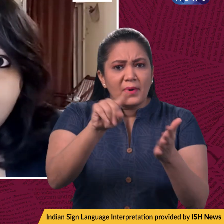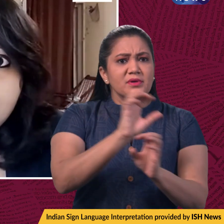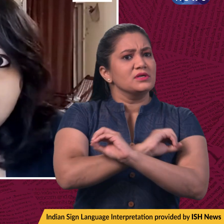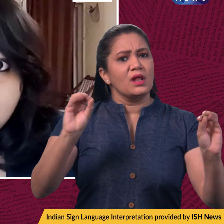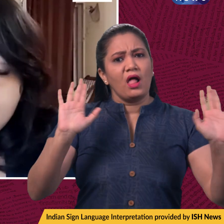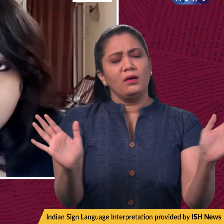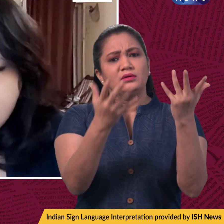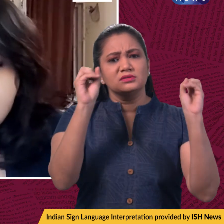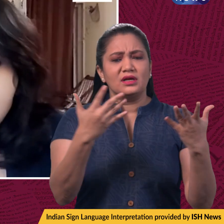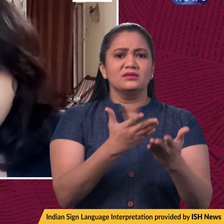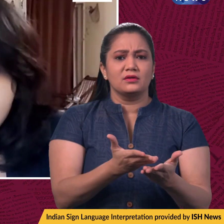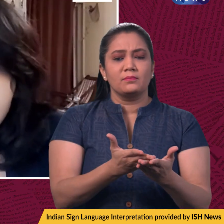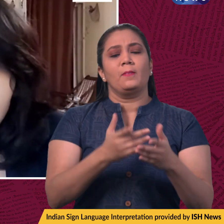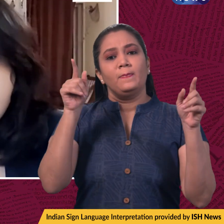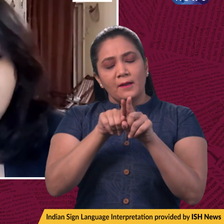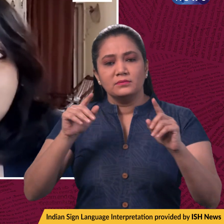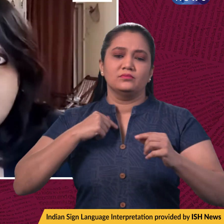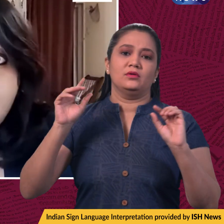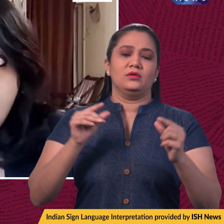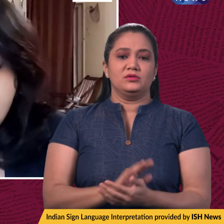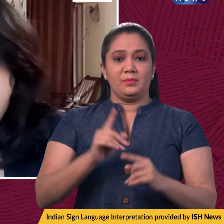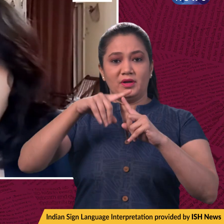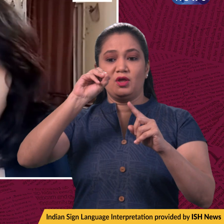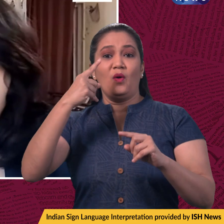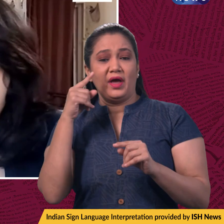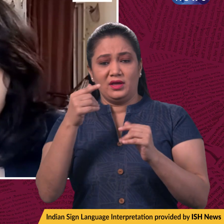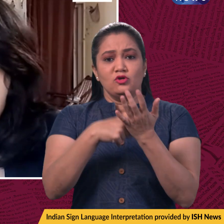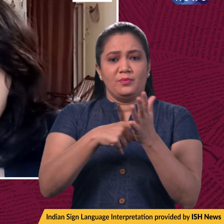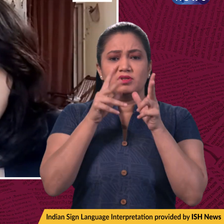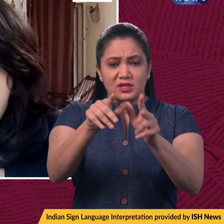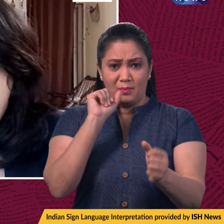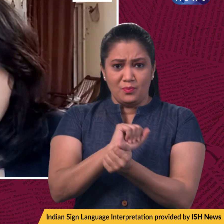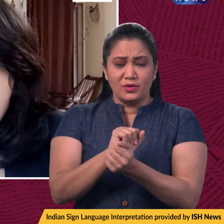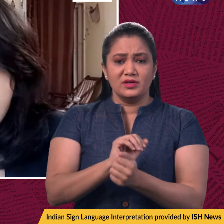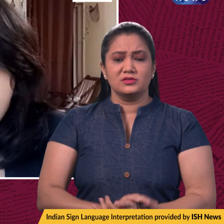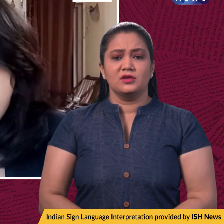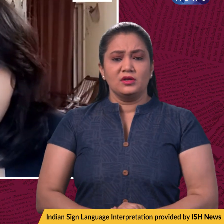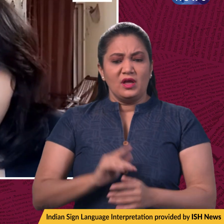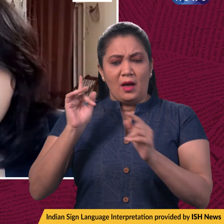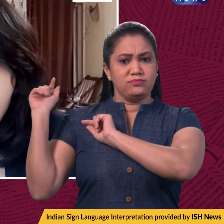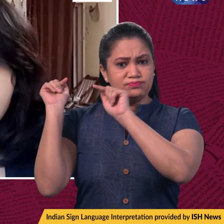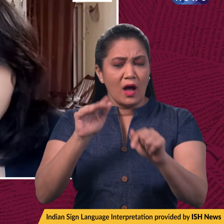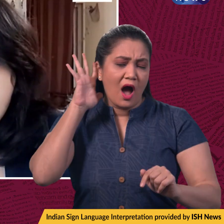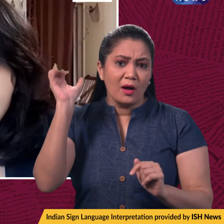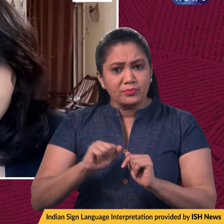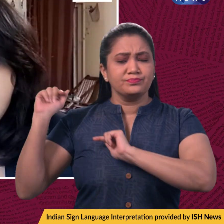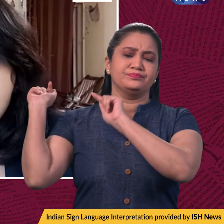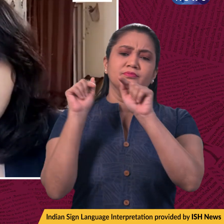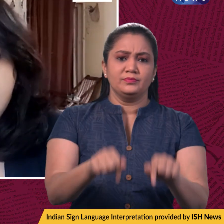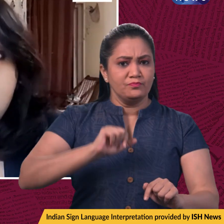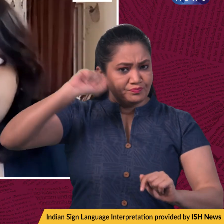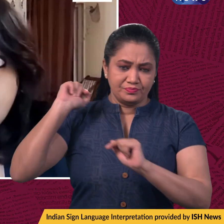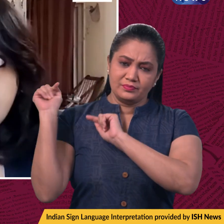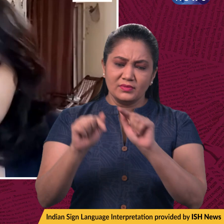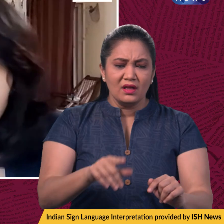protest without permission. According to a report by TOI, police have said that they reached the spot after receiving information